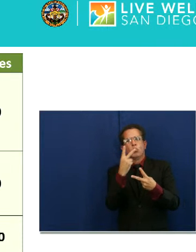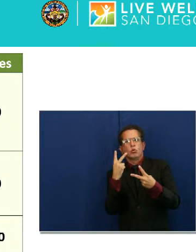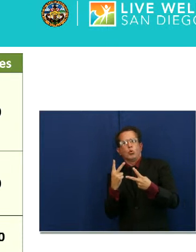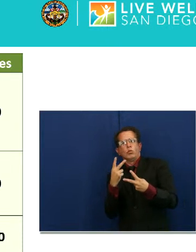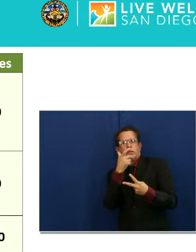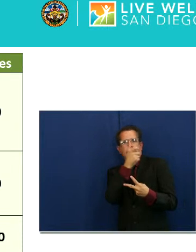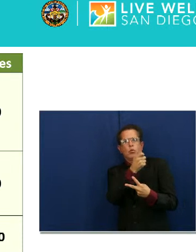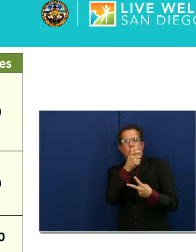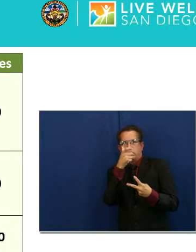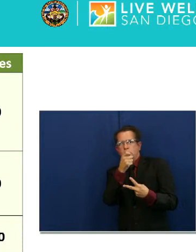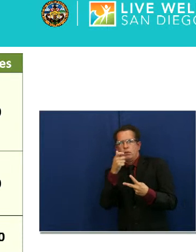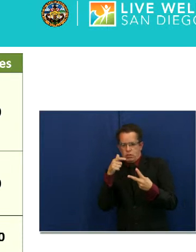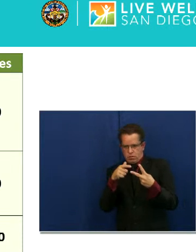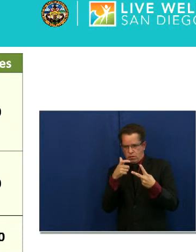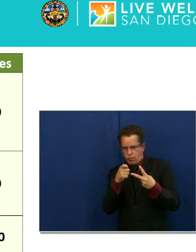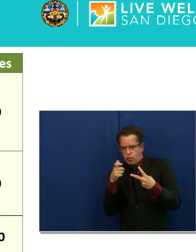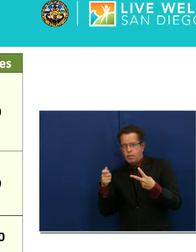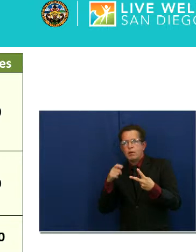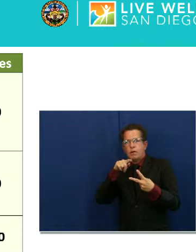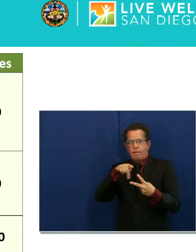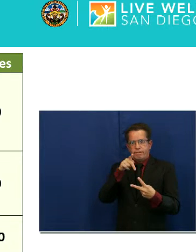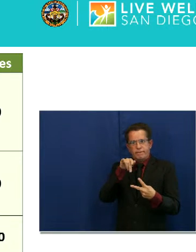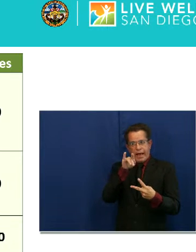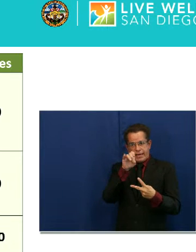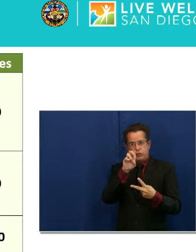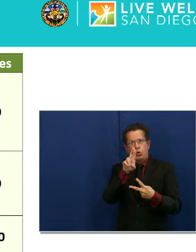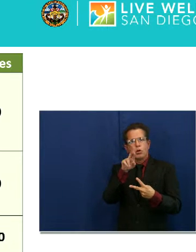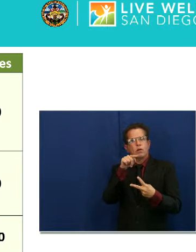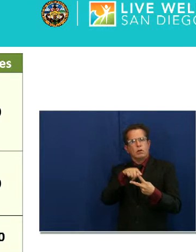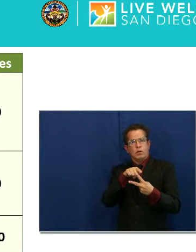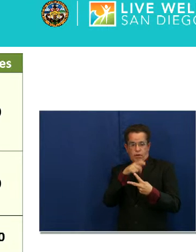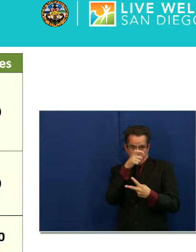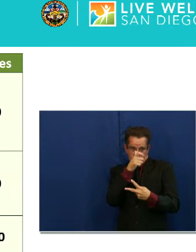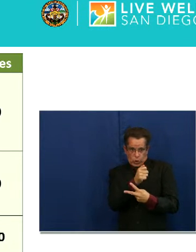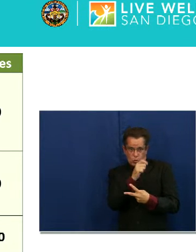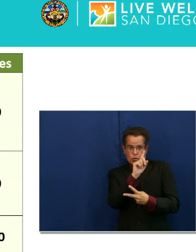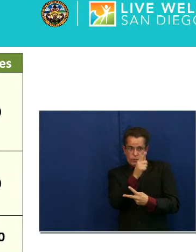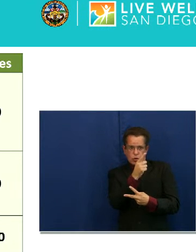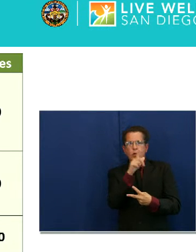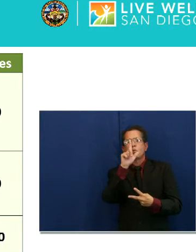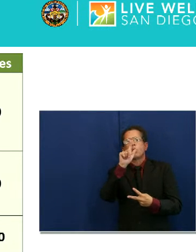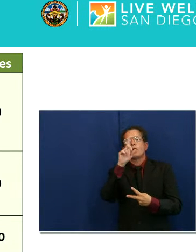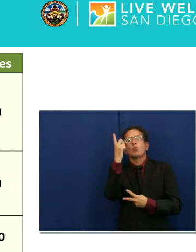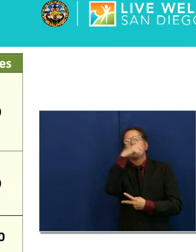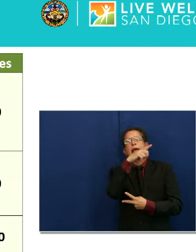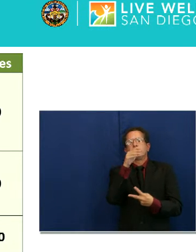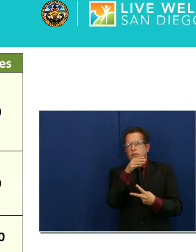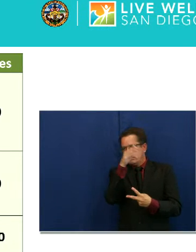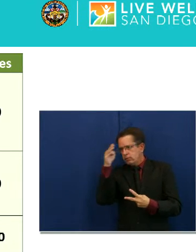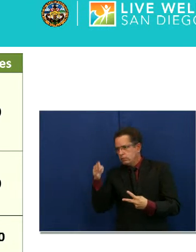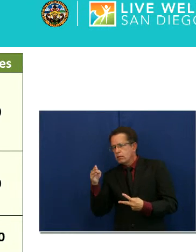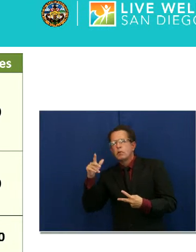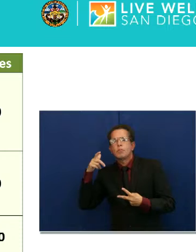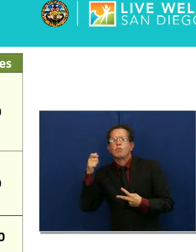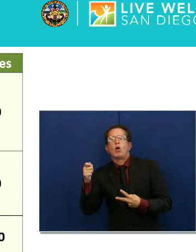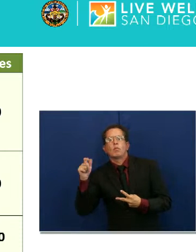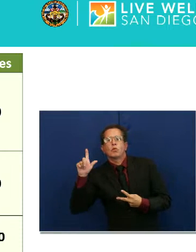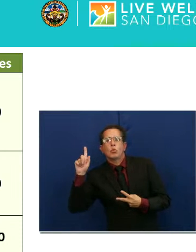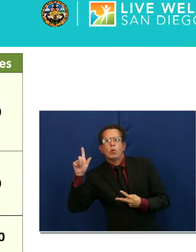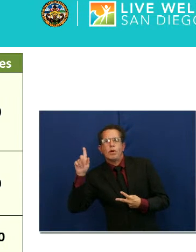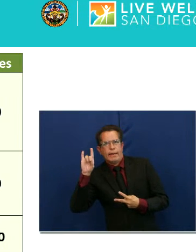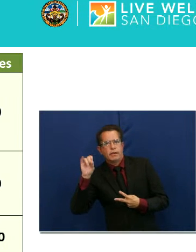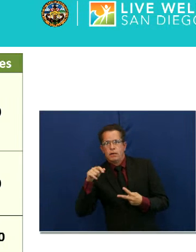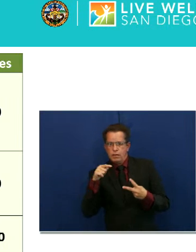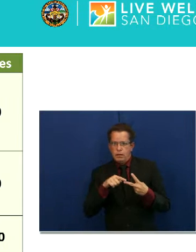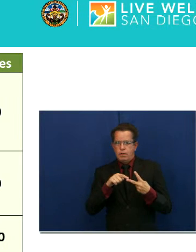are administered the second vaccination 21 days after the first, and for Moderna, it is 28